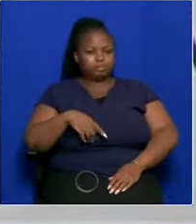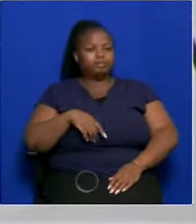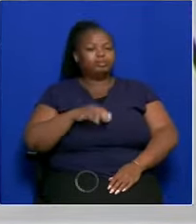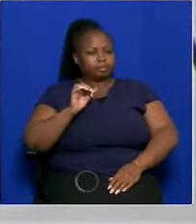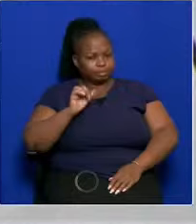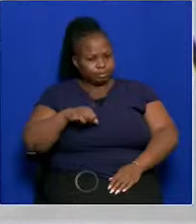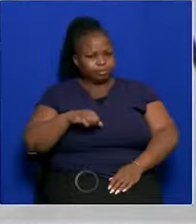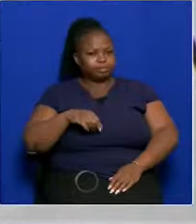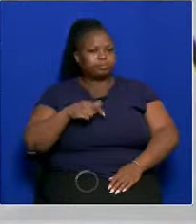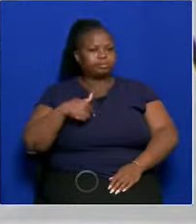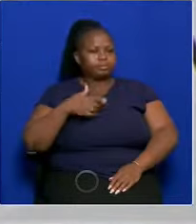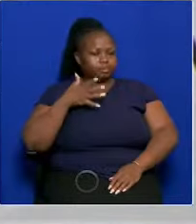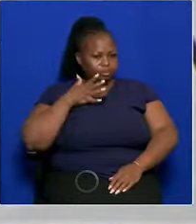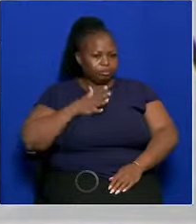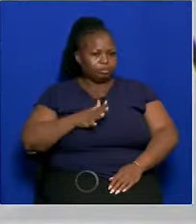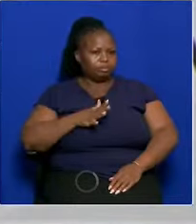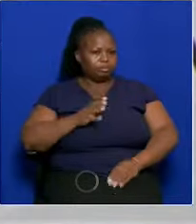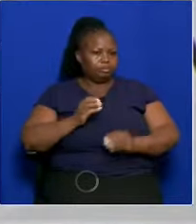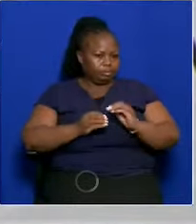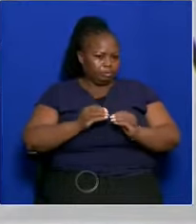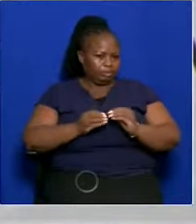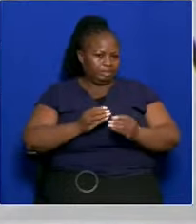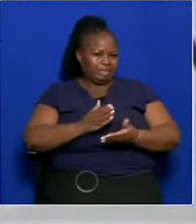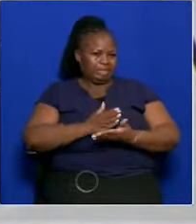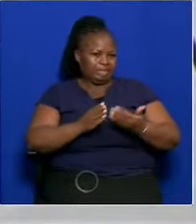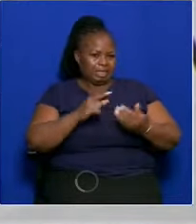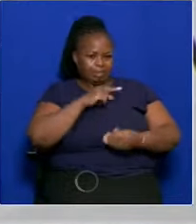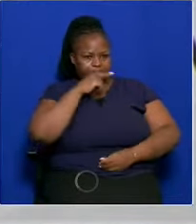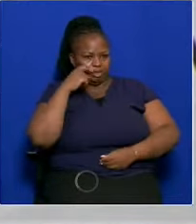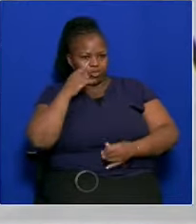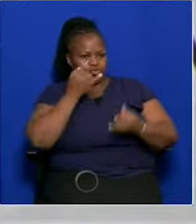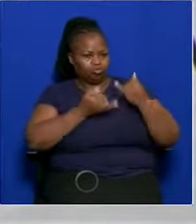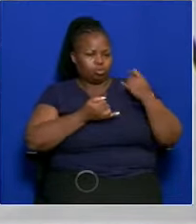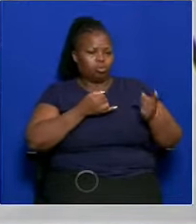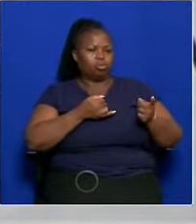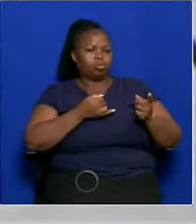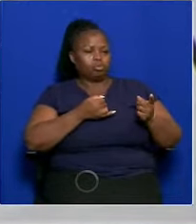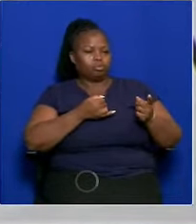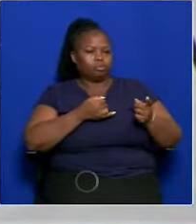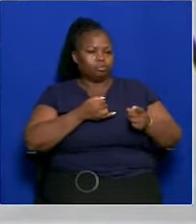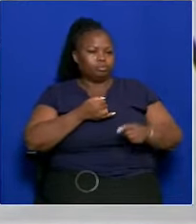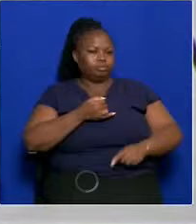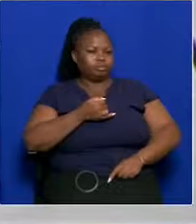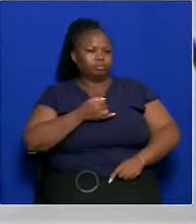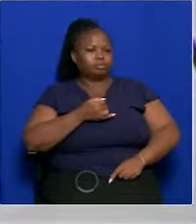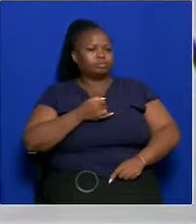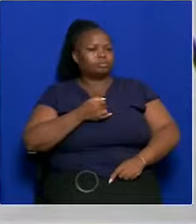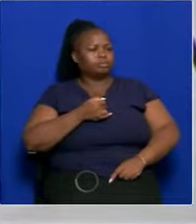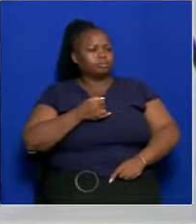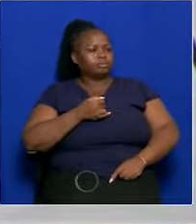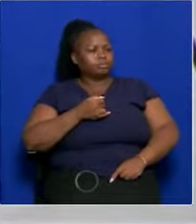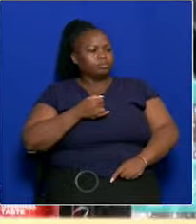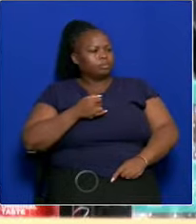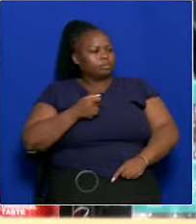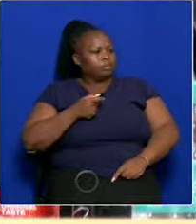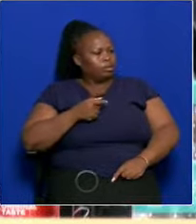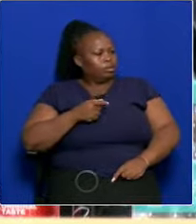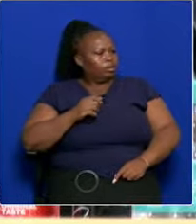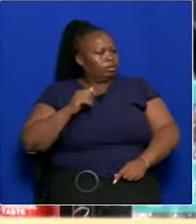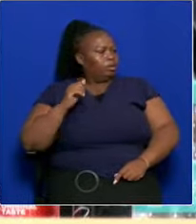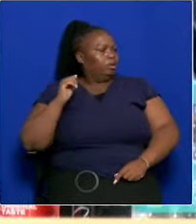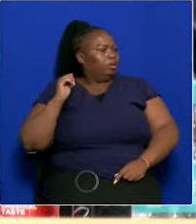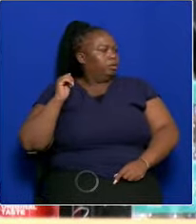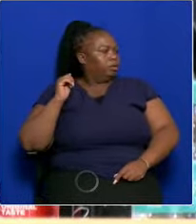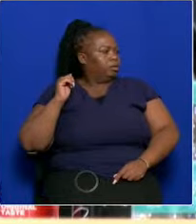to correct certain names there in what you have indicated. So you receive